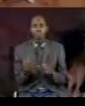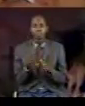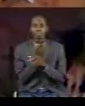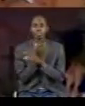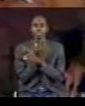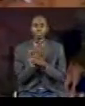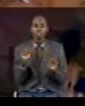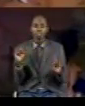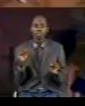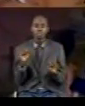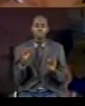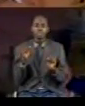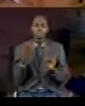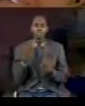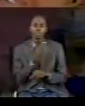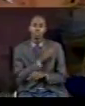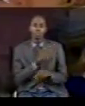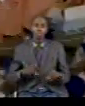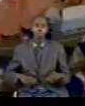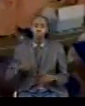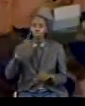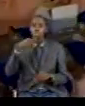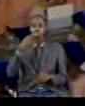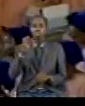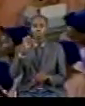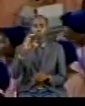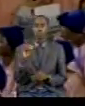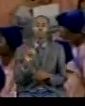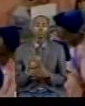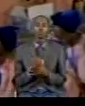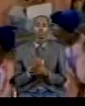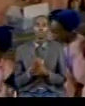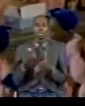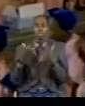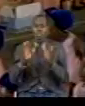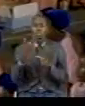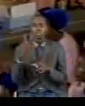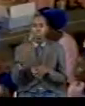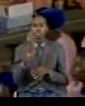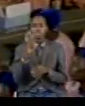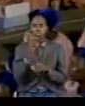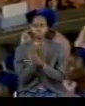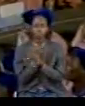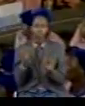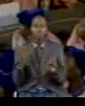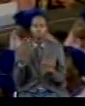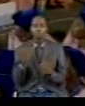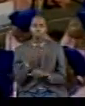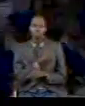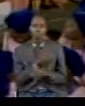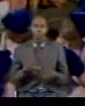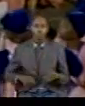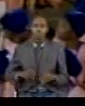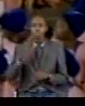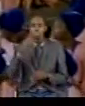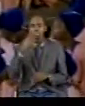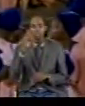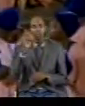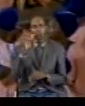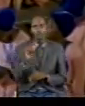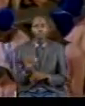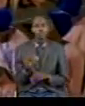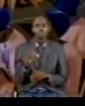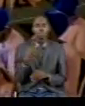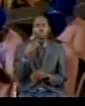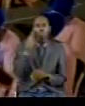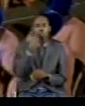the Lord say so. Let the redeemed of the Lord say so. Whom